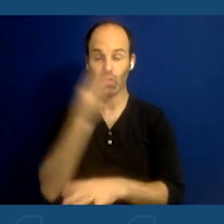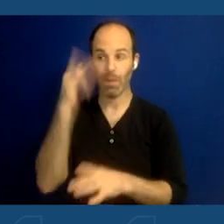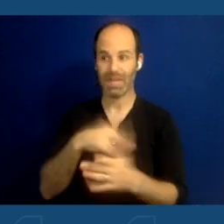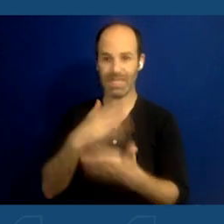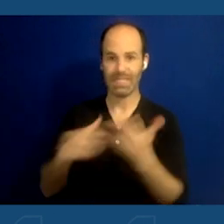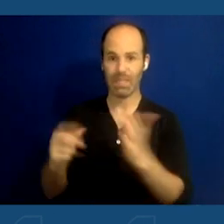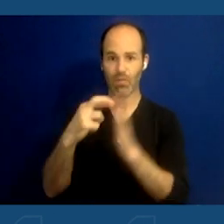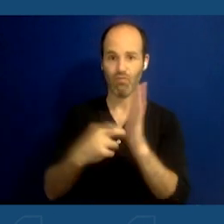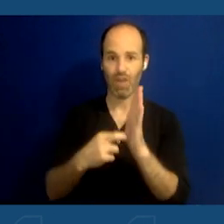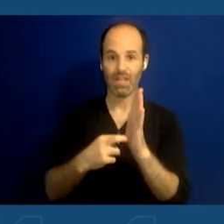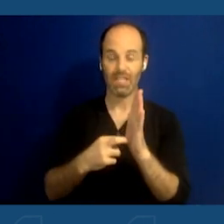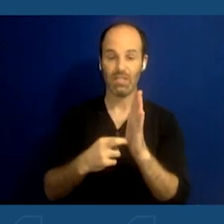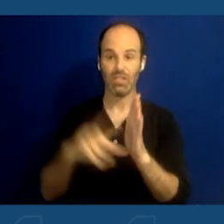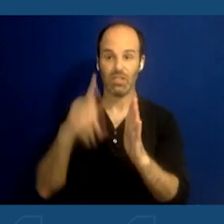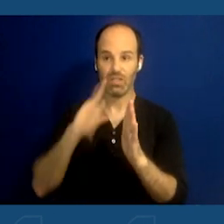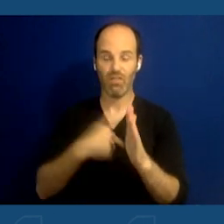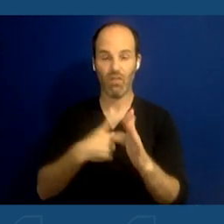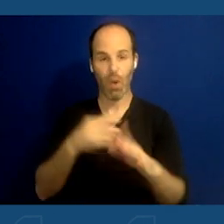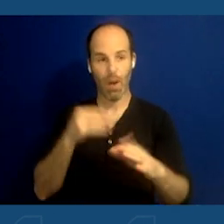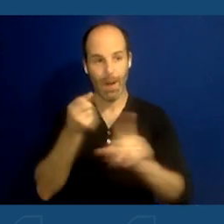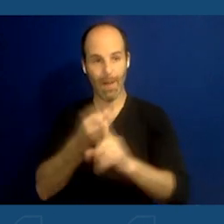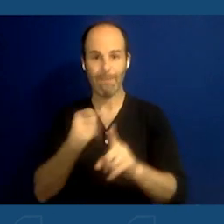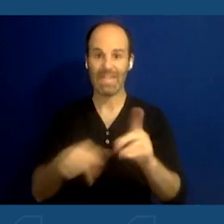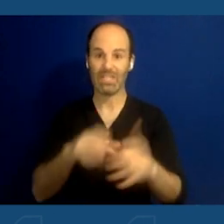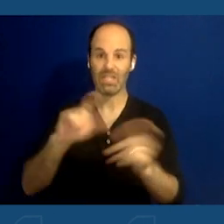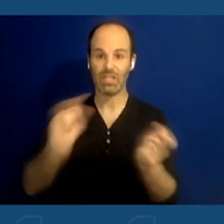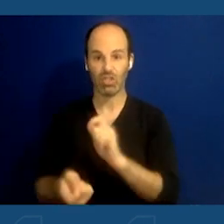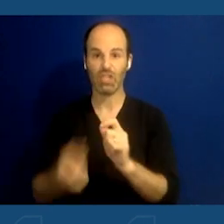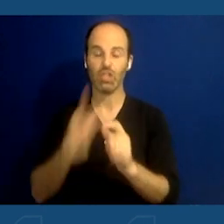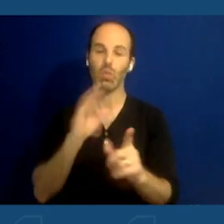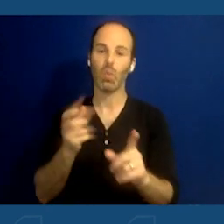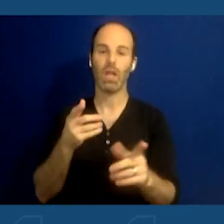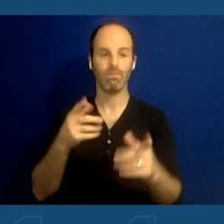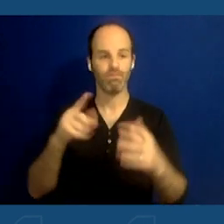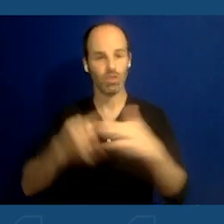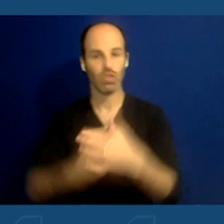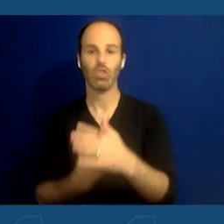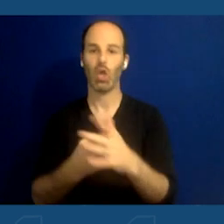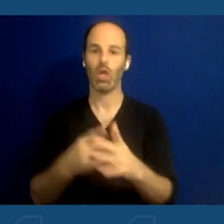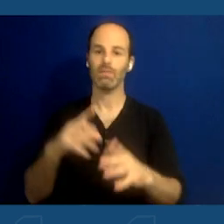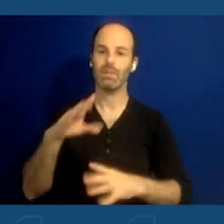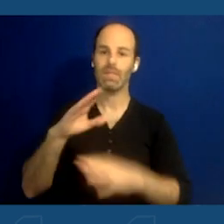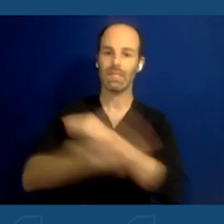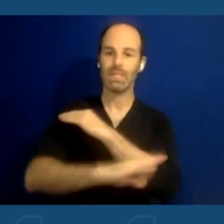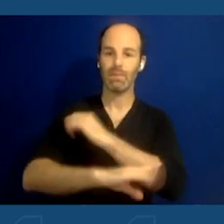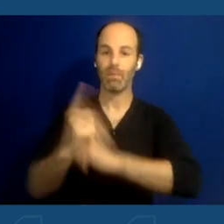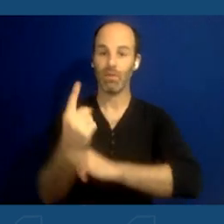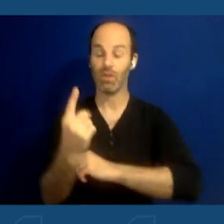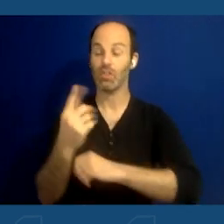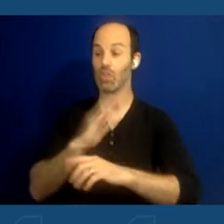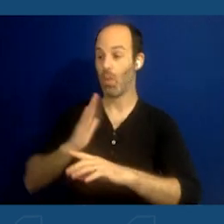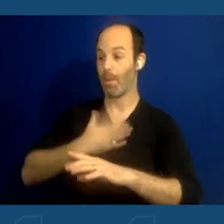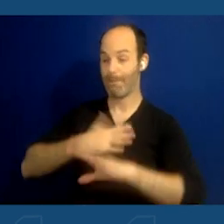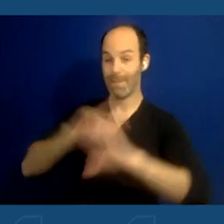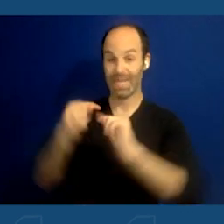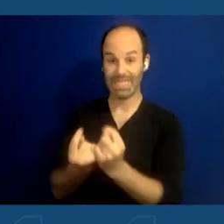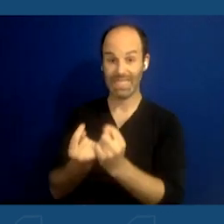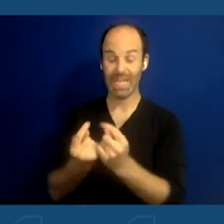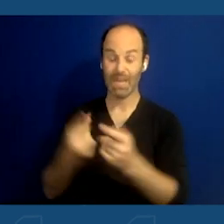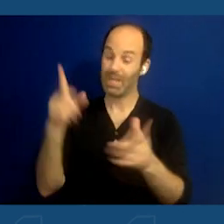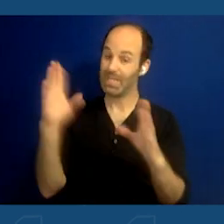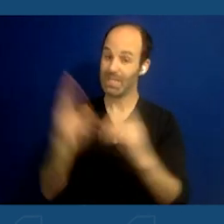will be in effect on September 1st. So my team and I are meeting weekly to go over all the elements that we're going to be getting out to the